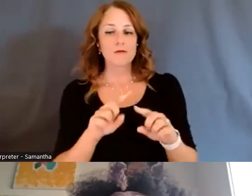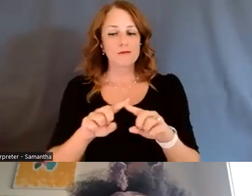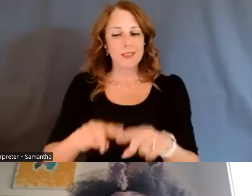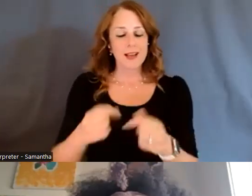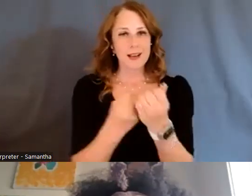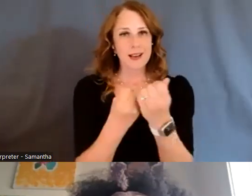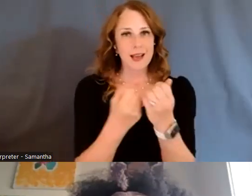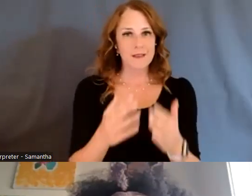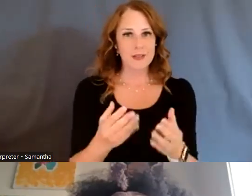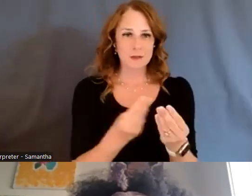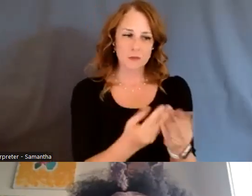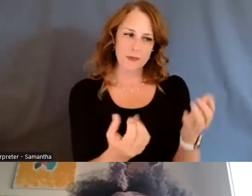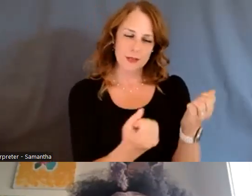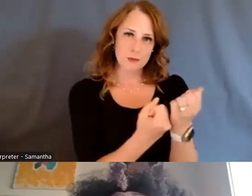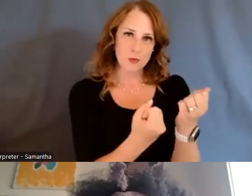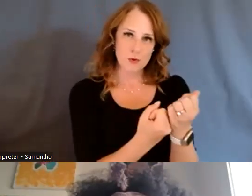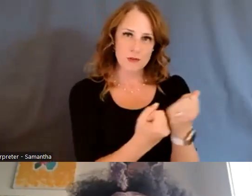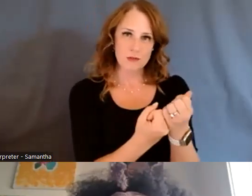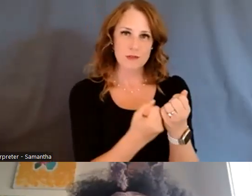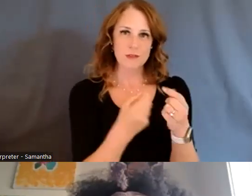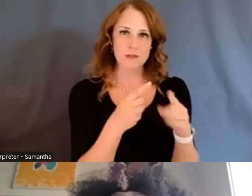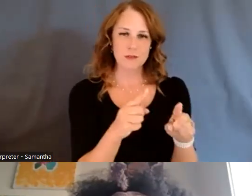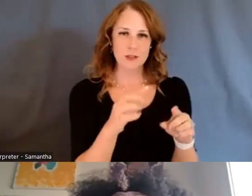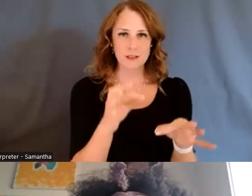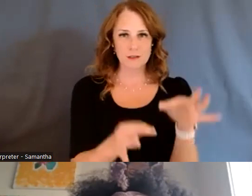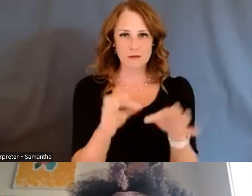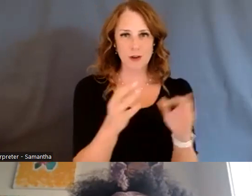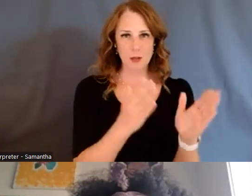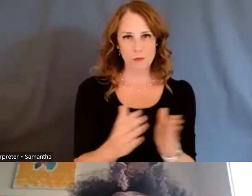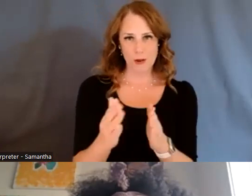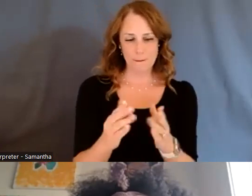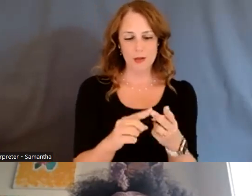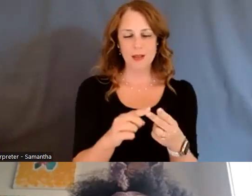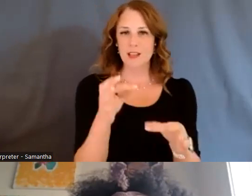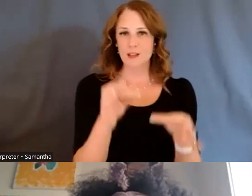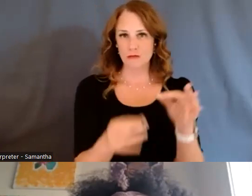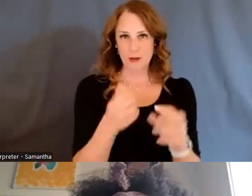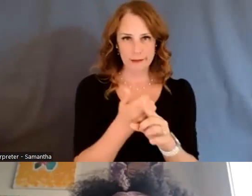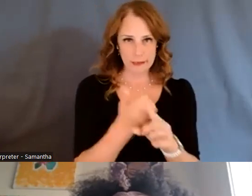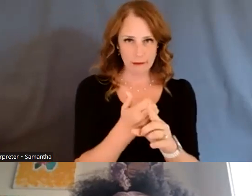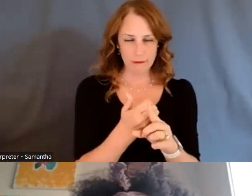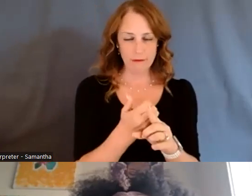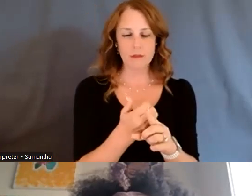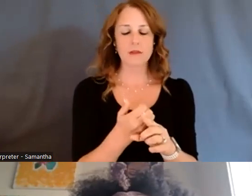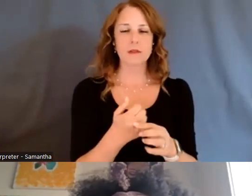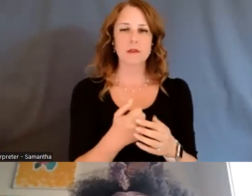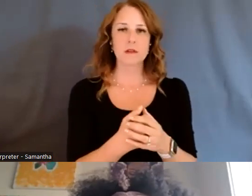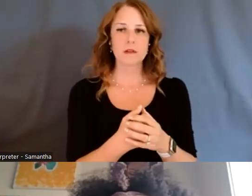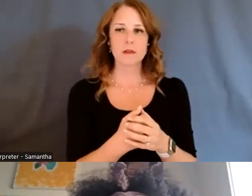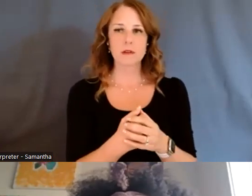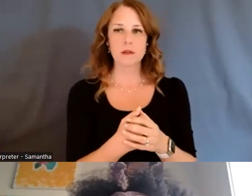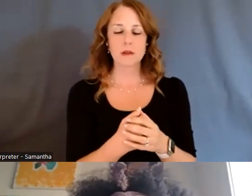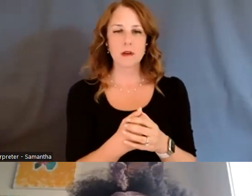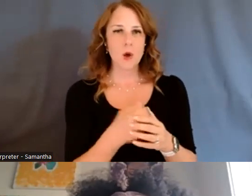to provide the support as we're going through the trial prep process and the trial process so that there's